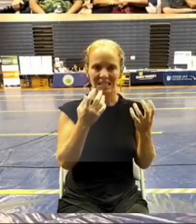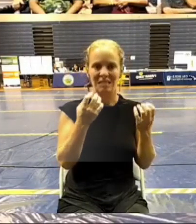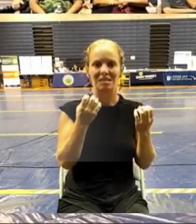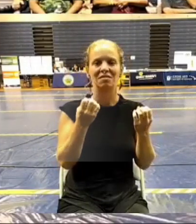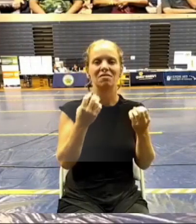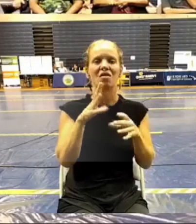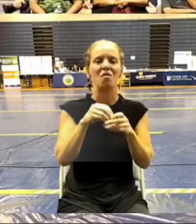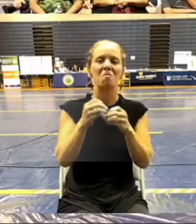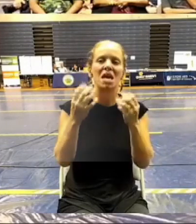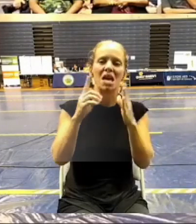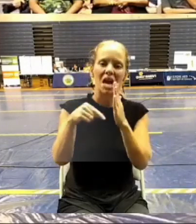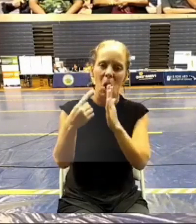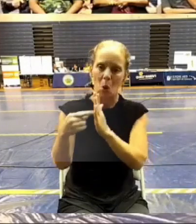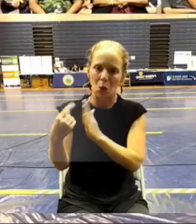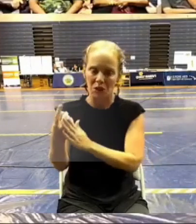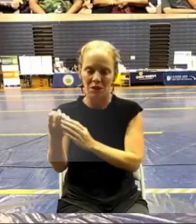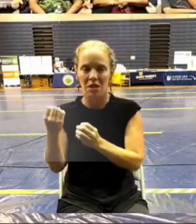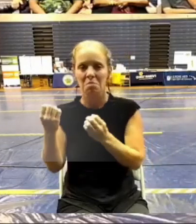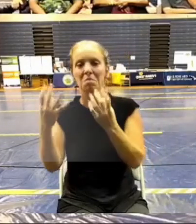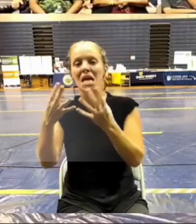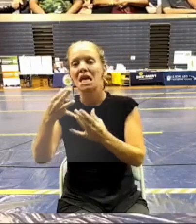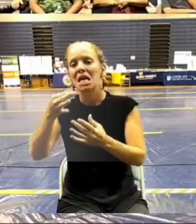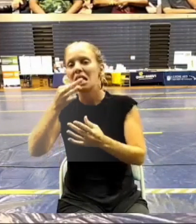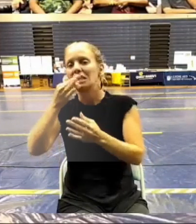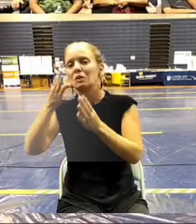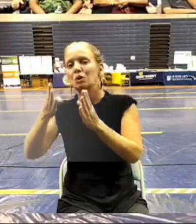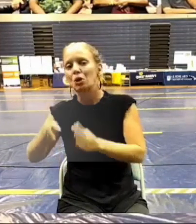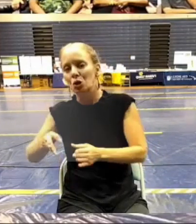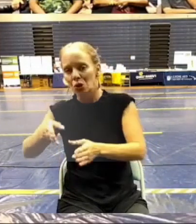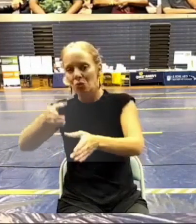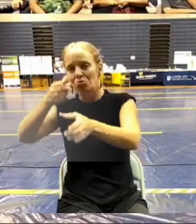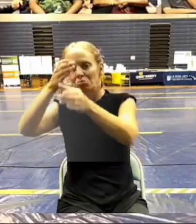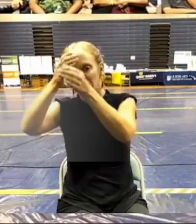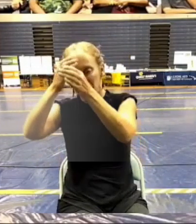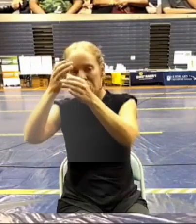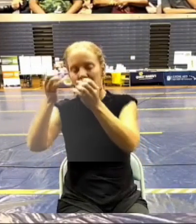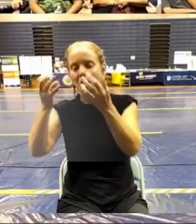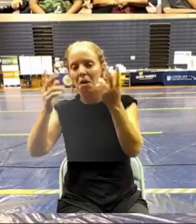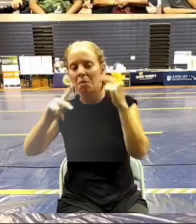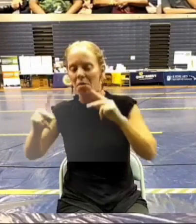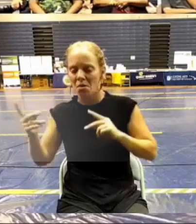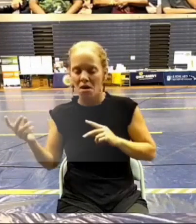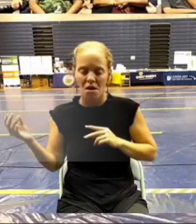of experts, a lot of discussions.